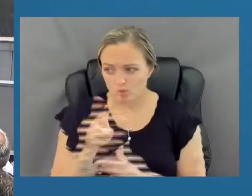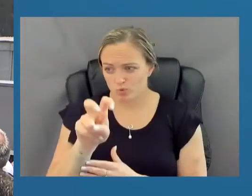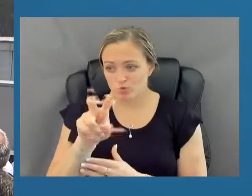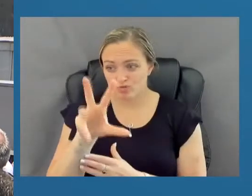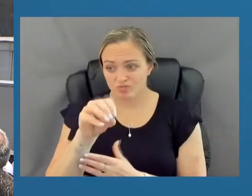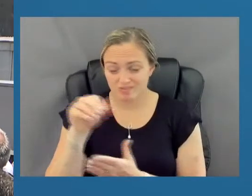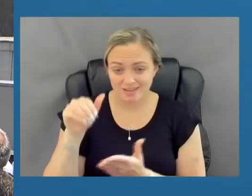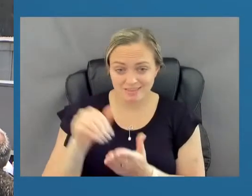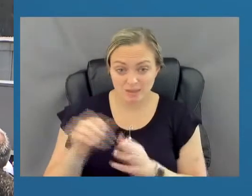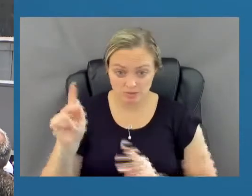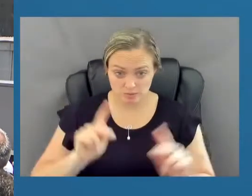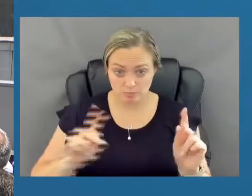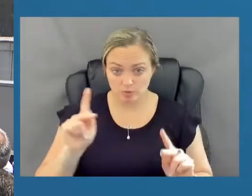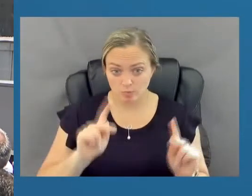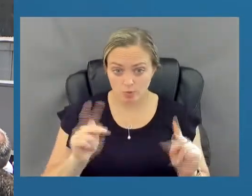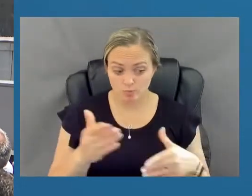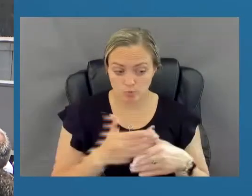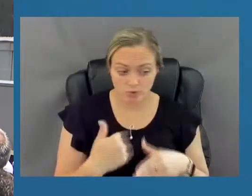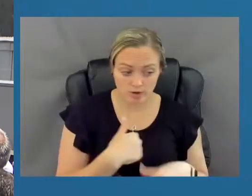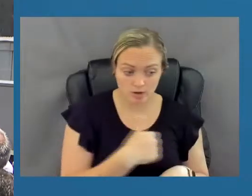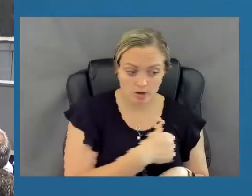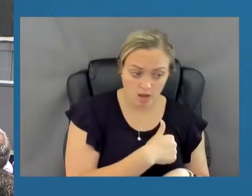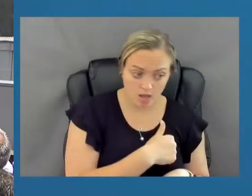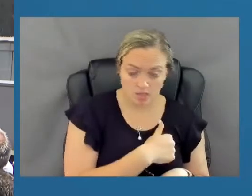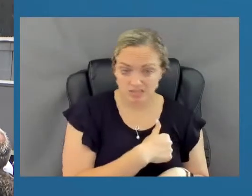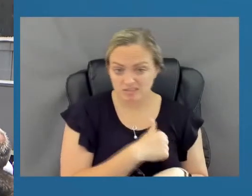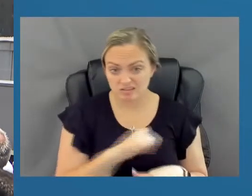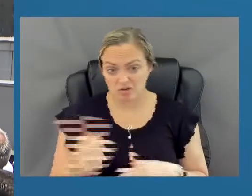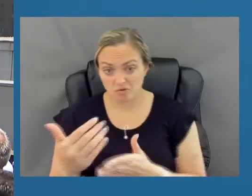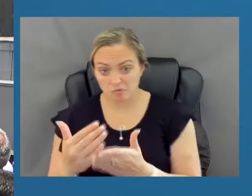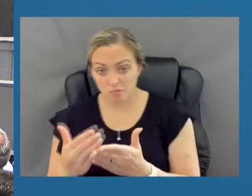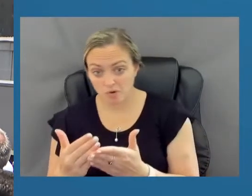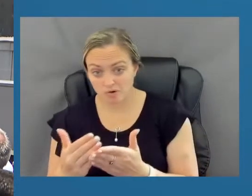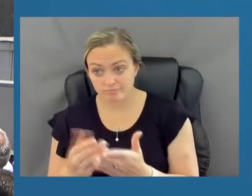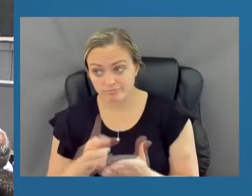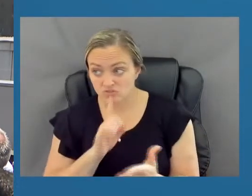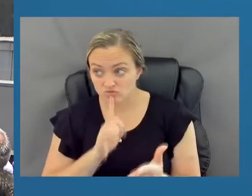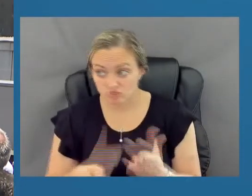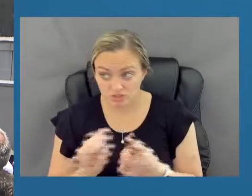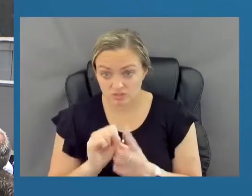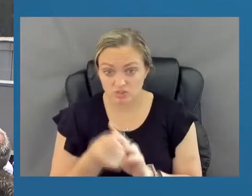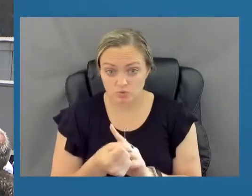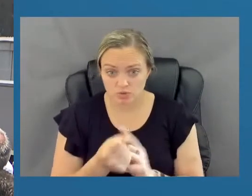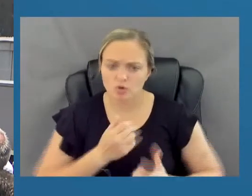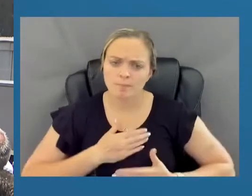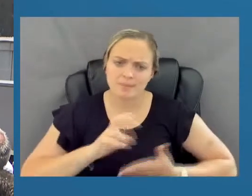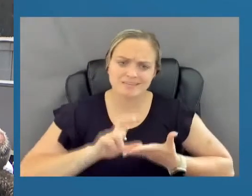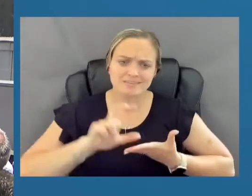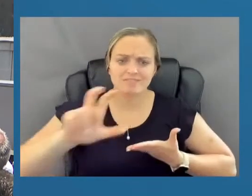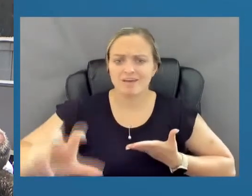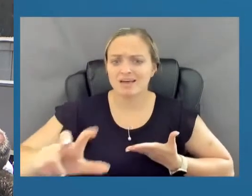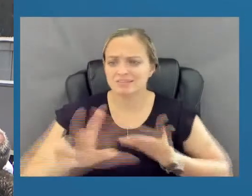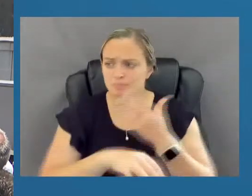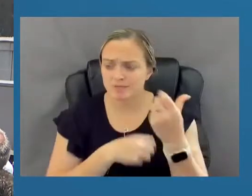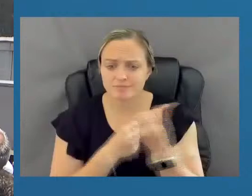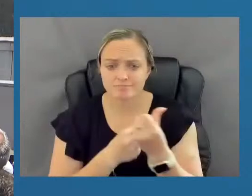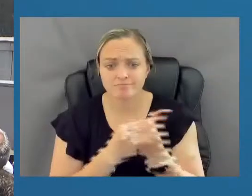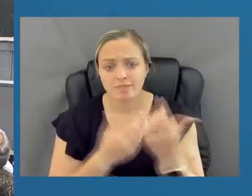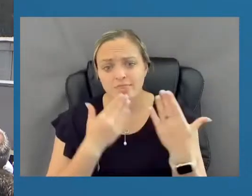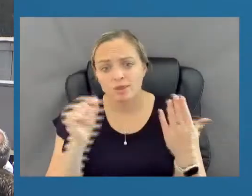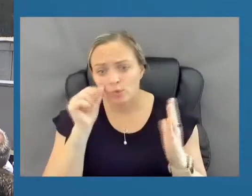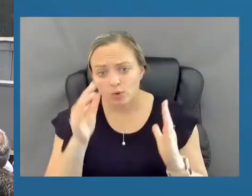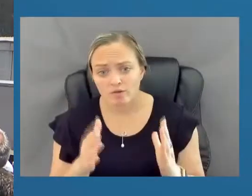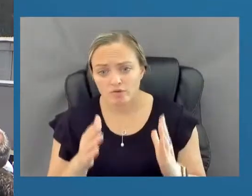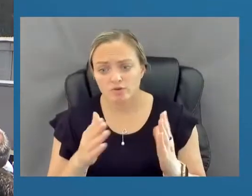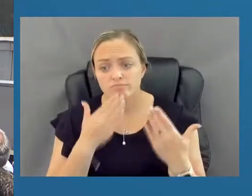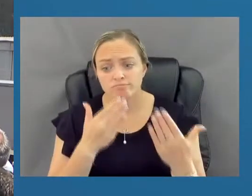250,000 people between us and Utica Rome. This is real. Please invest in it. Please get behind it. Thank you, Governor, and thanks